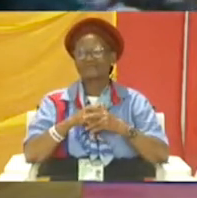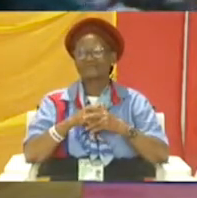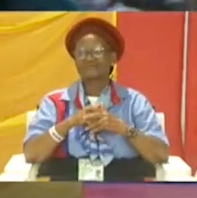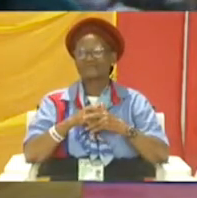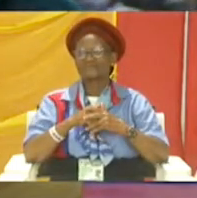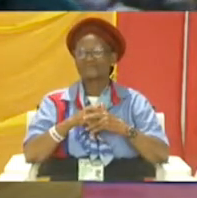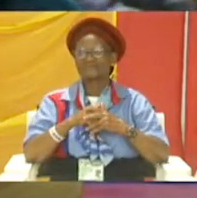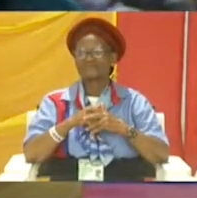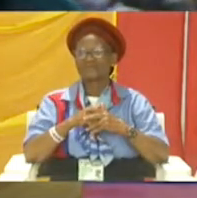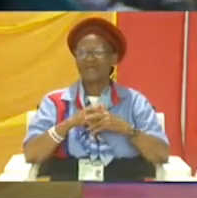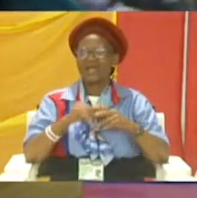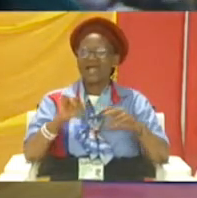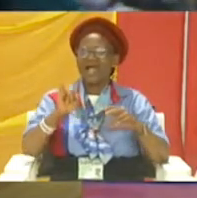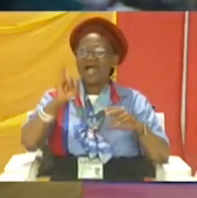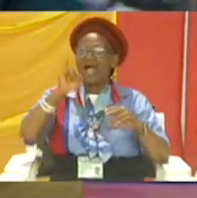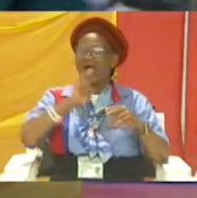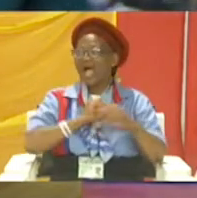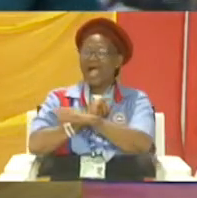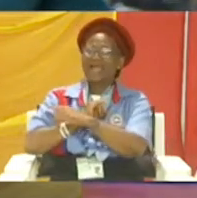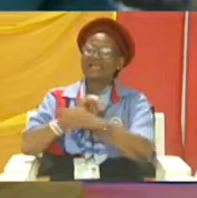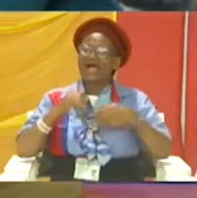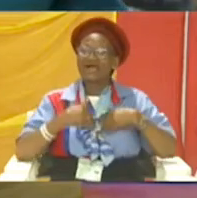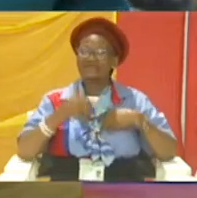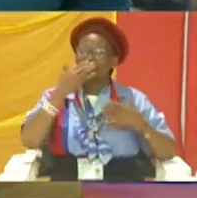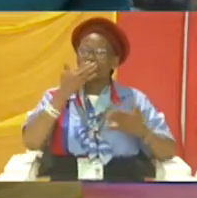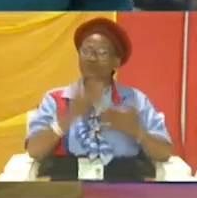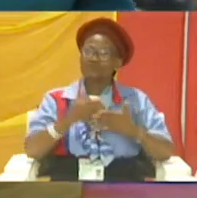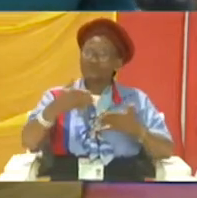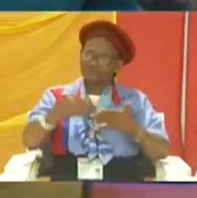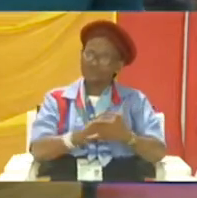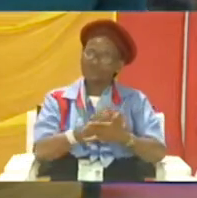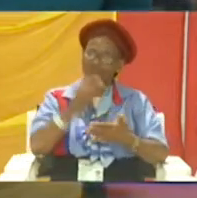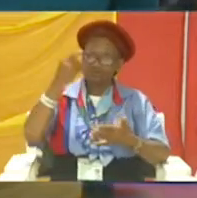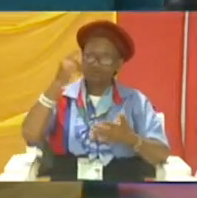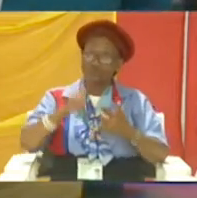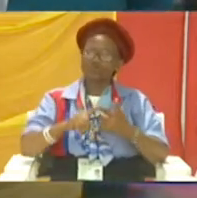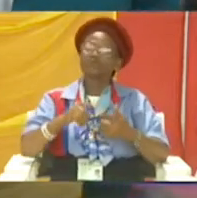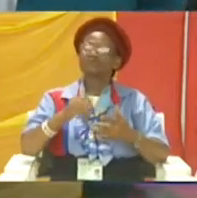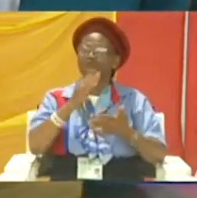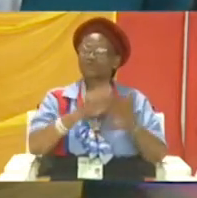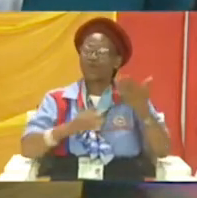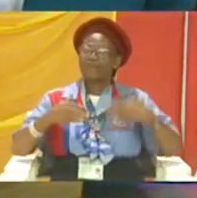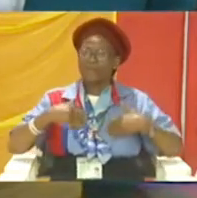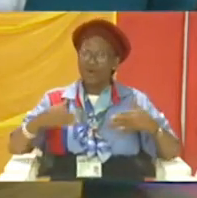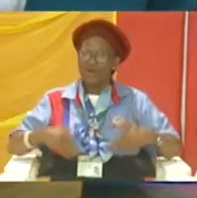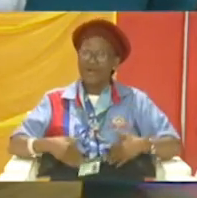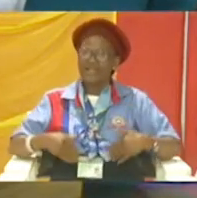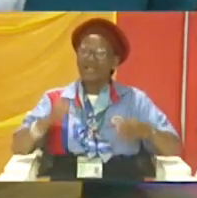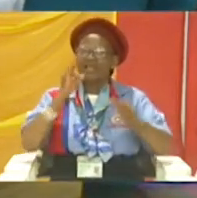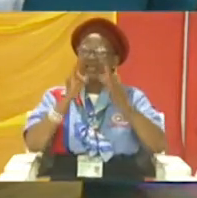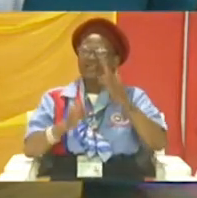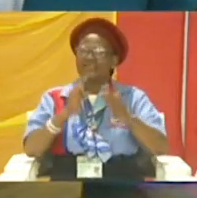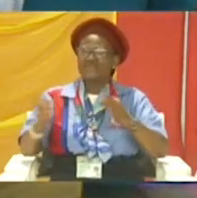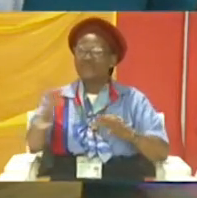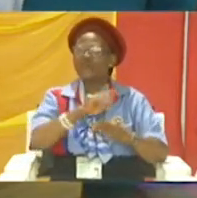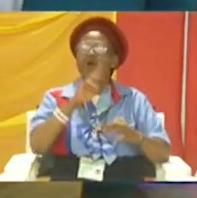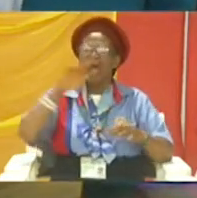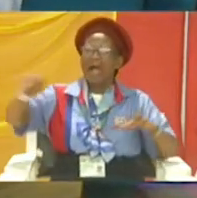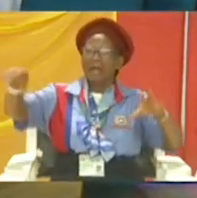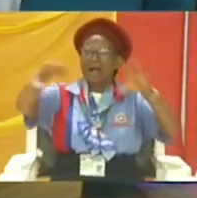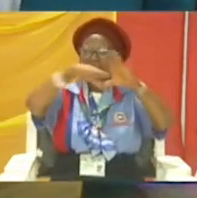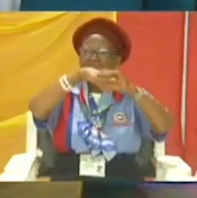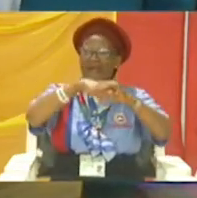I have good news for somebody. If you are married to